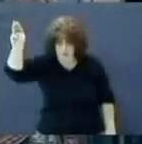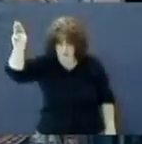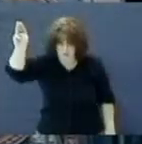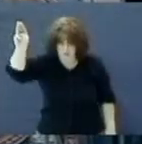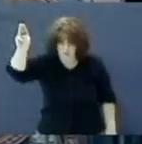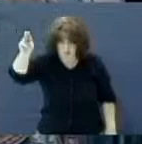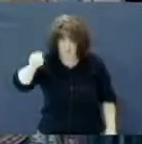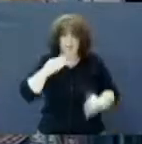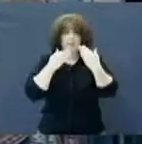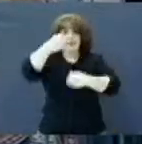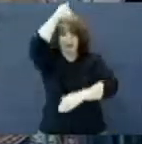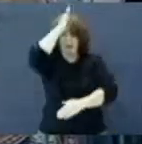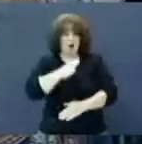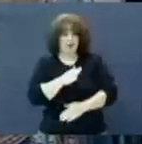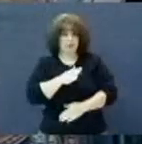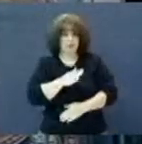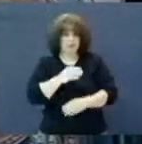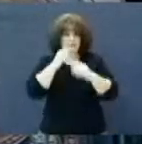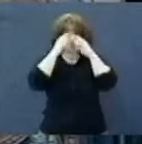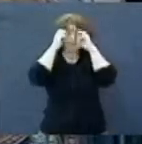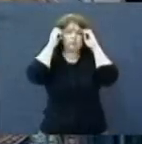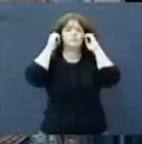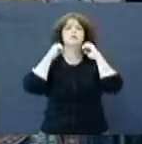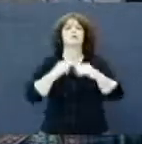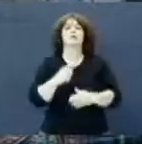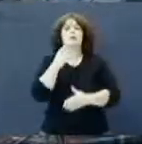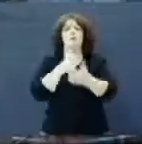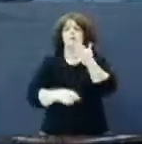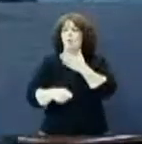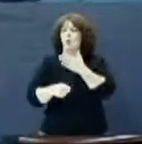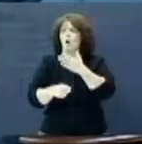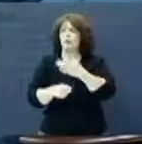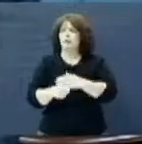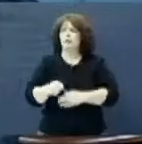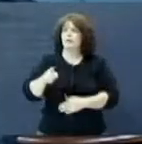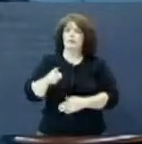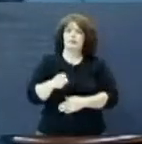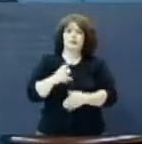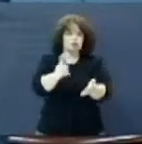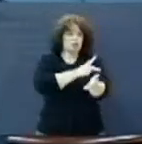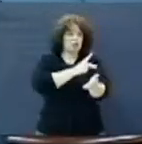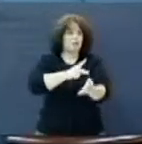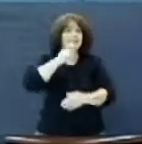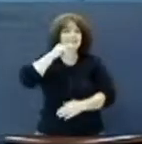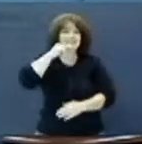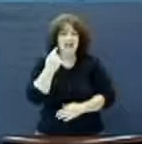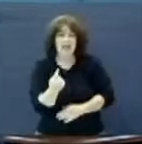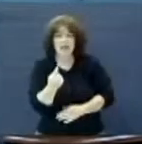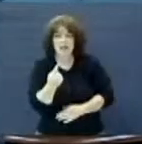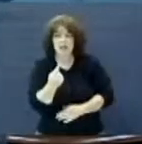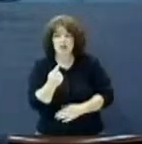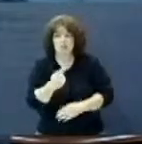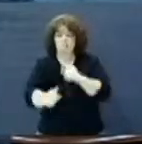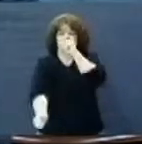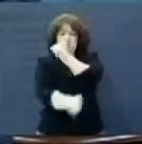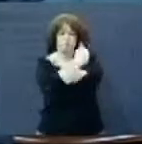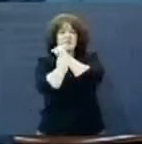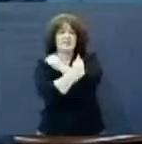Thank God for that. Really what he was saying is, there's dangers in them